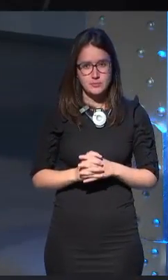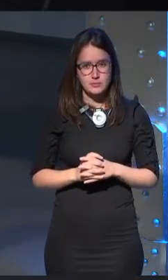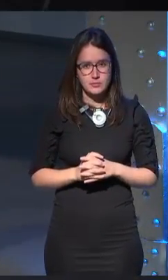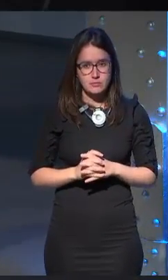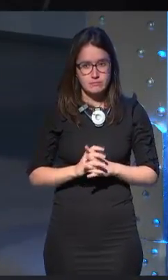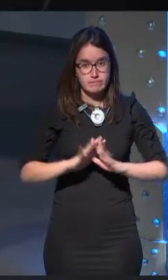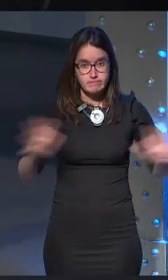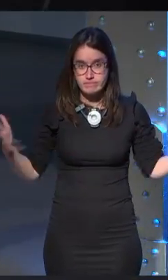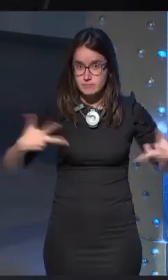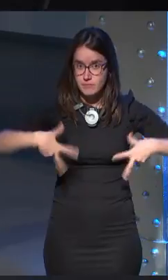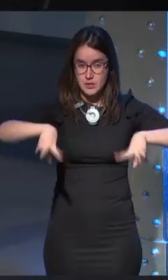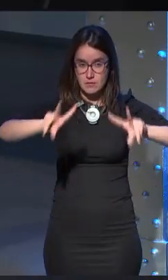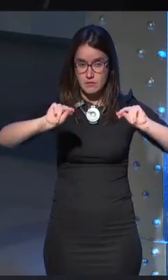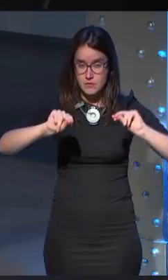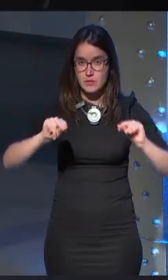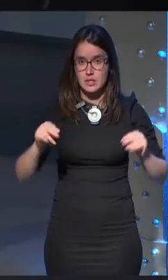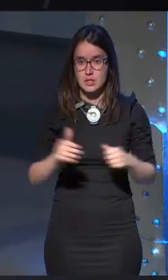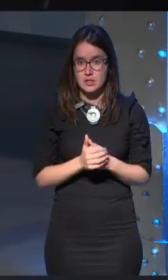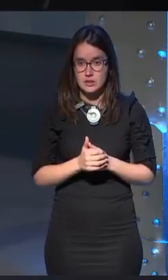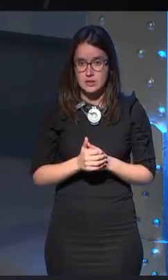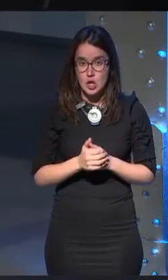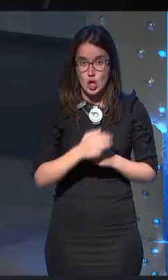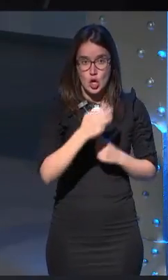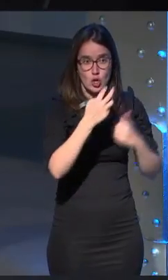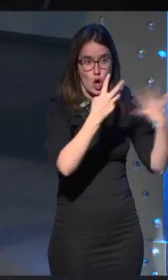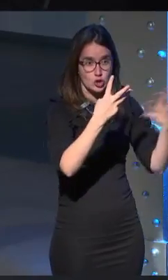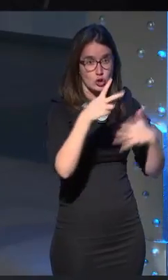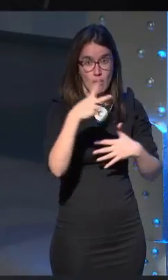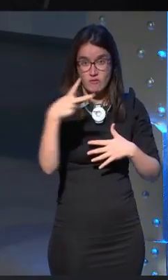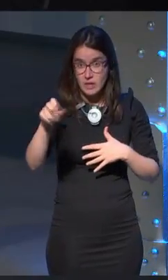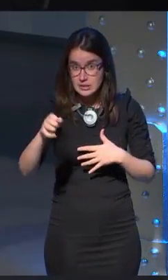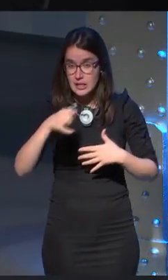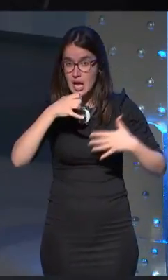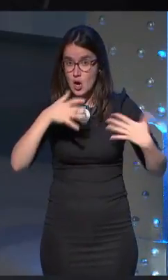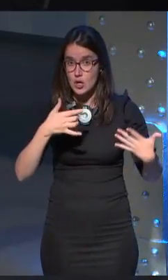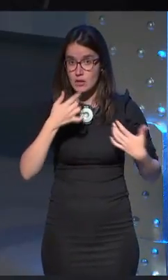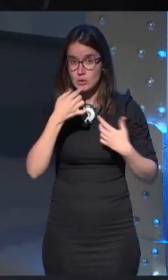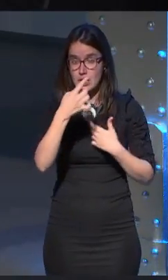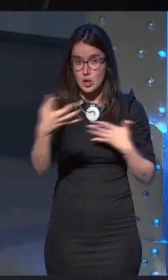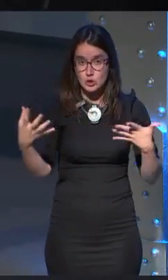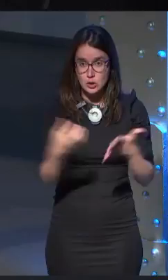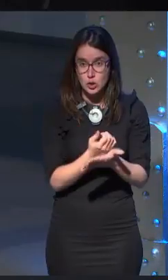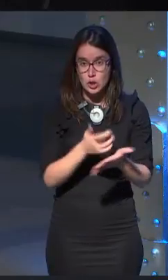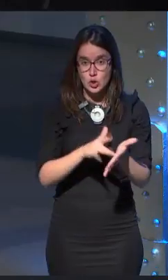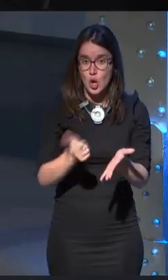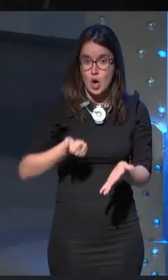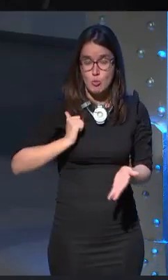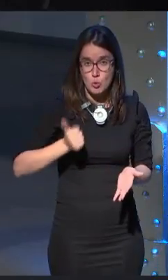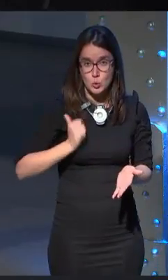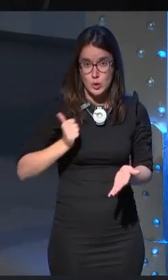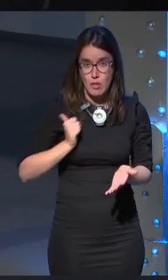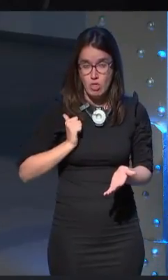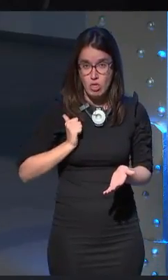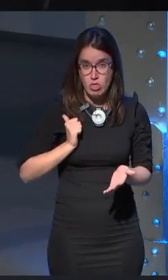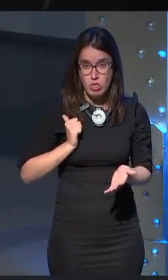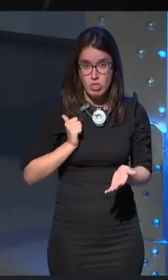to. Pues con esto hemos terminado. Son las... We're done with this. It's 20 minutes after 8. And we have to